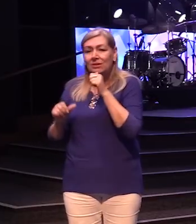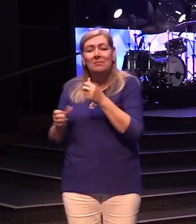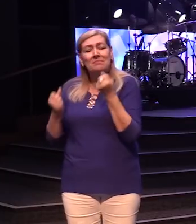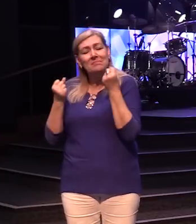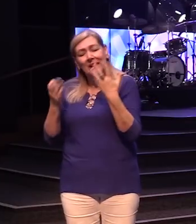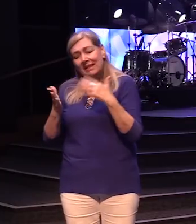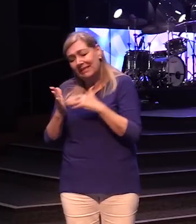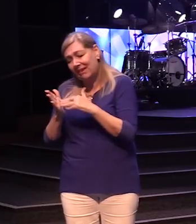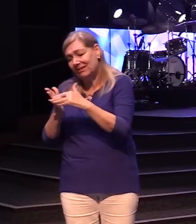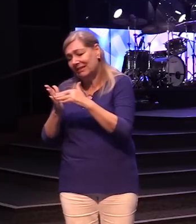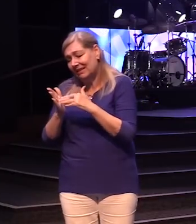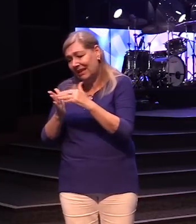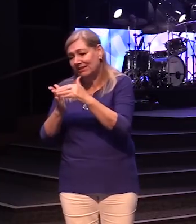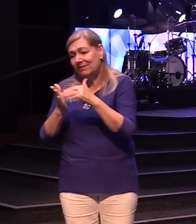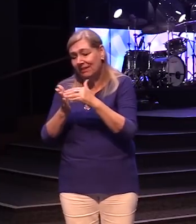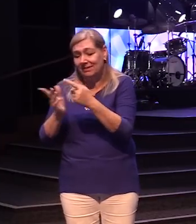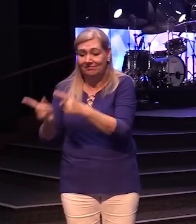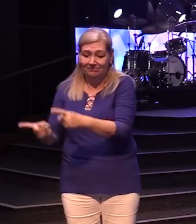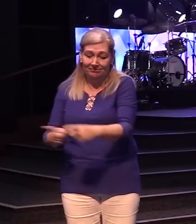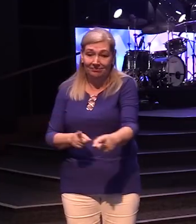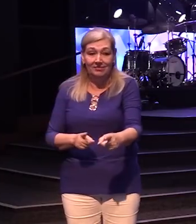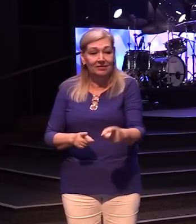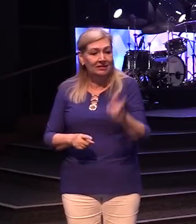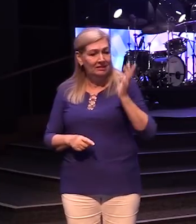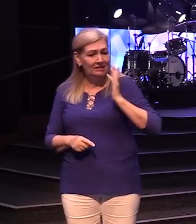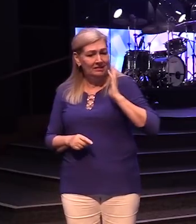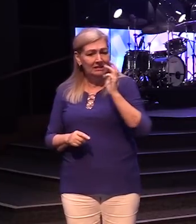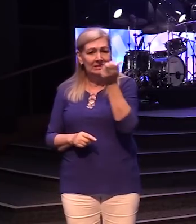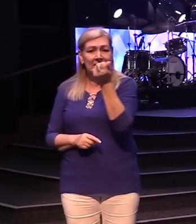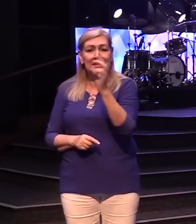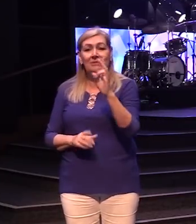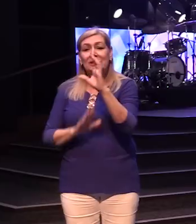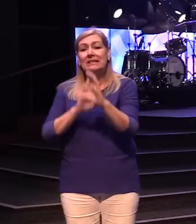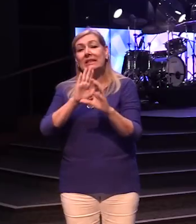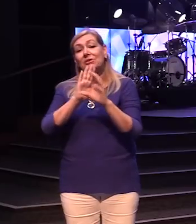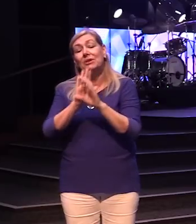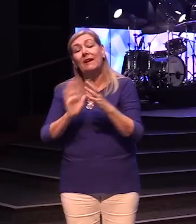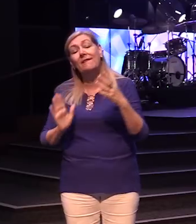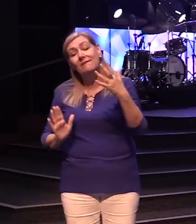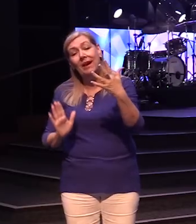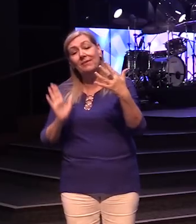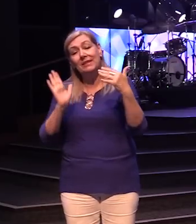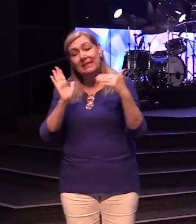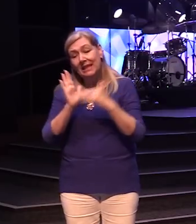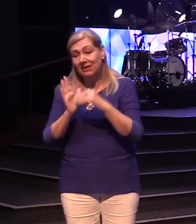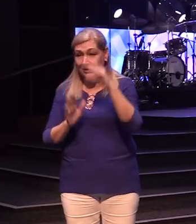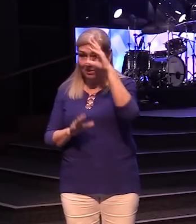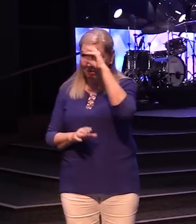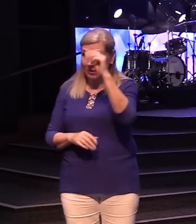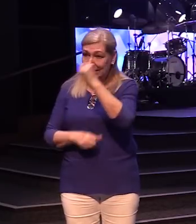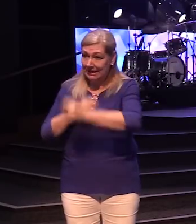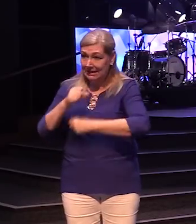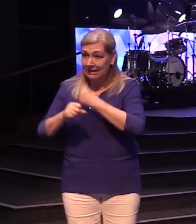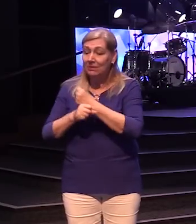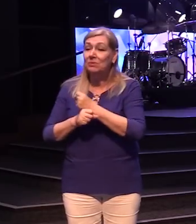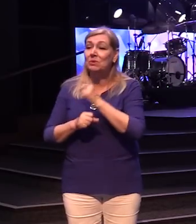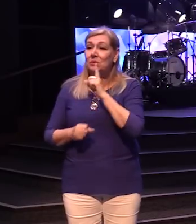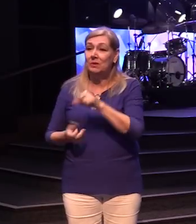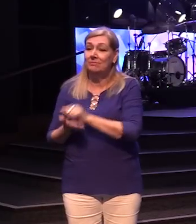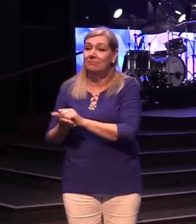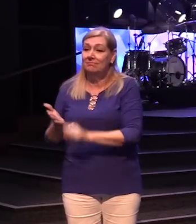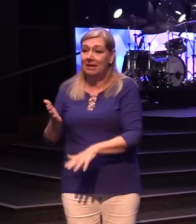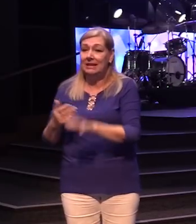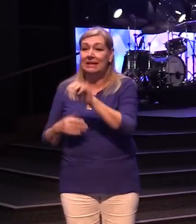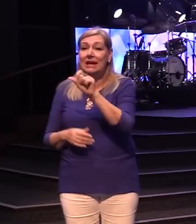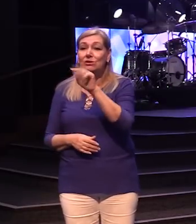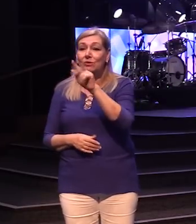thousands. By the middle of the 17th century, 5,000 boys a year were being castrated in order